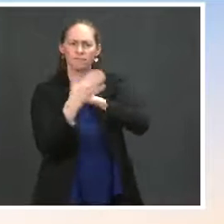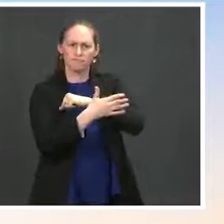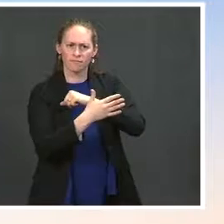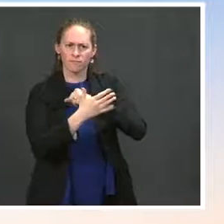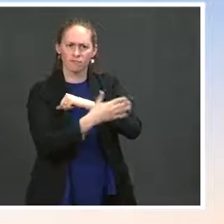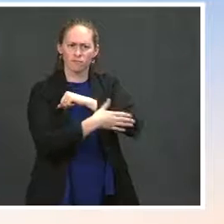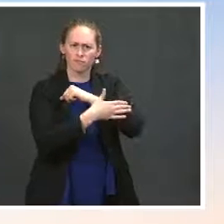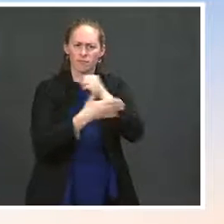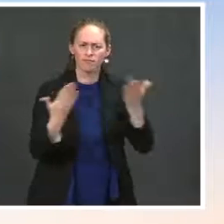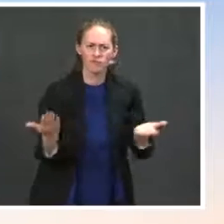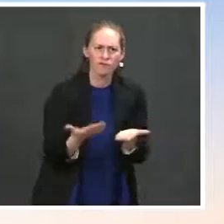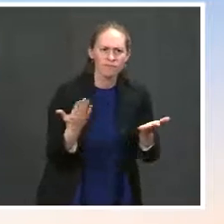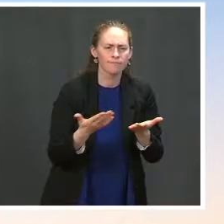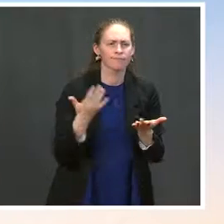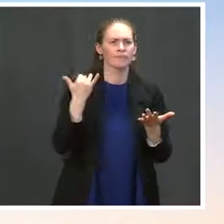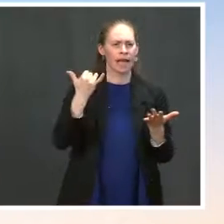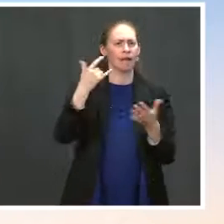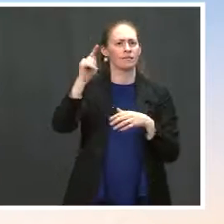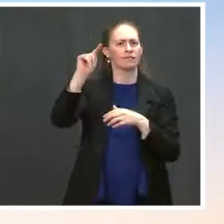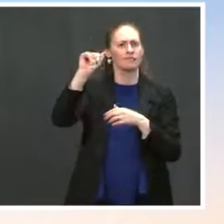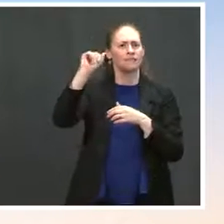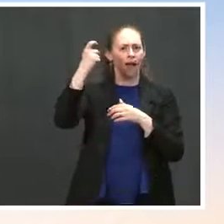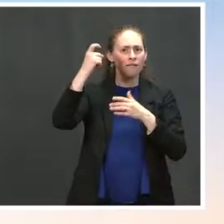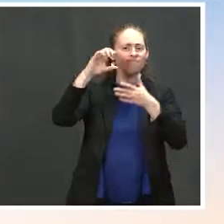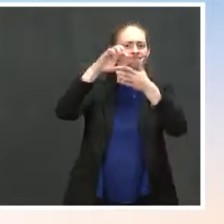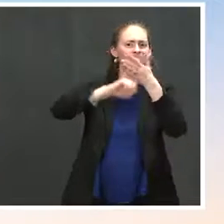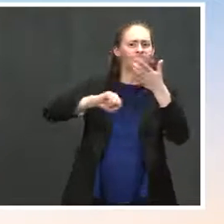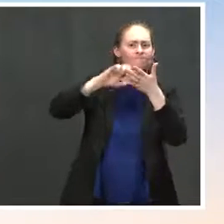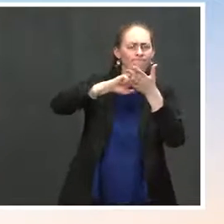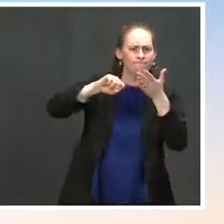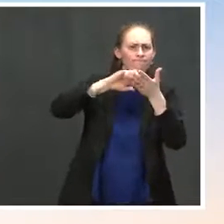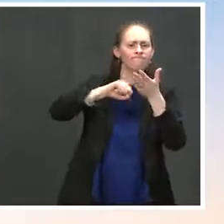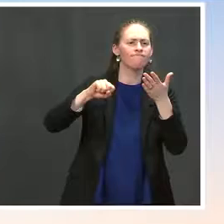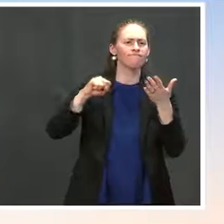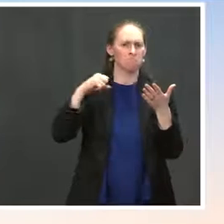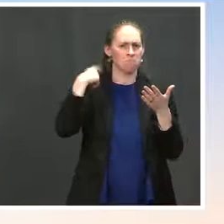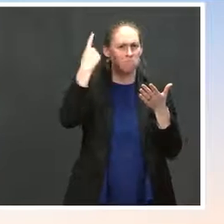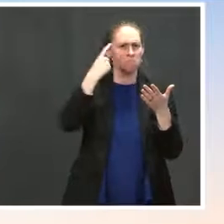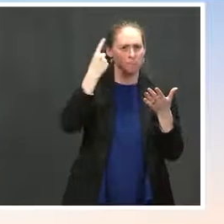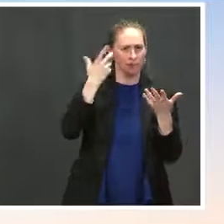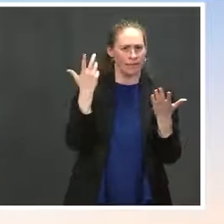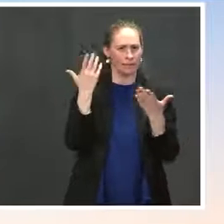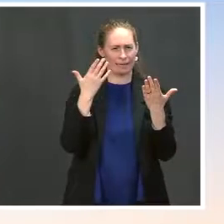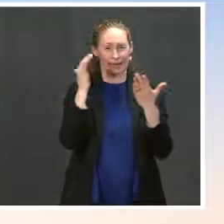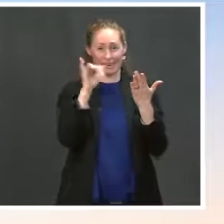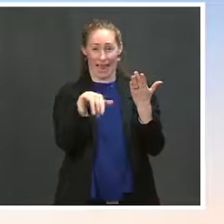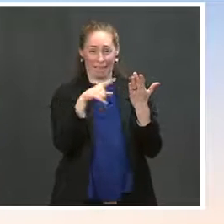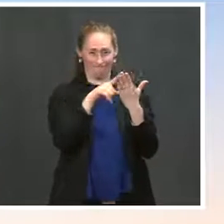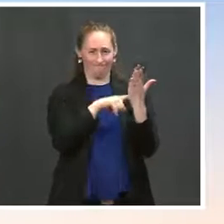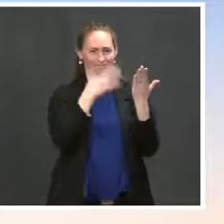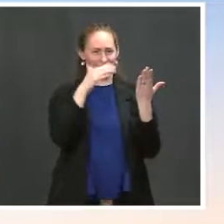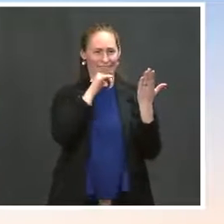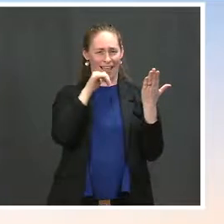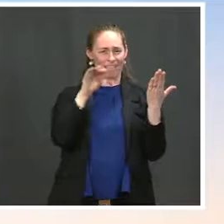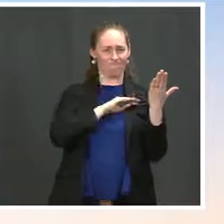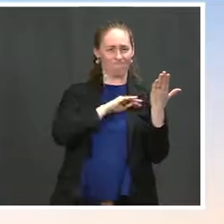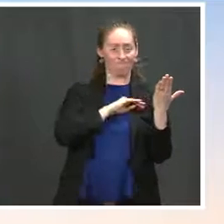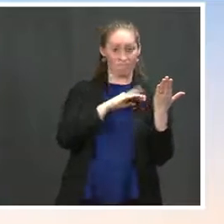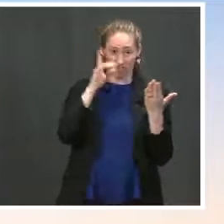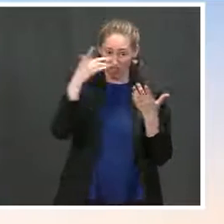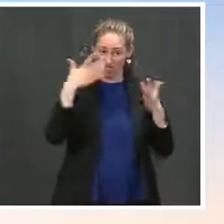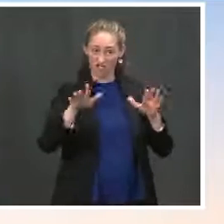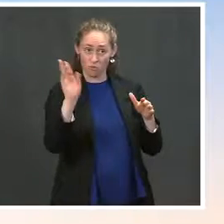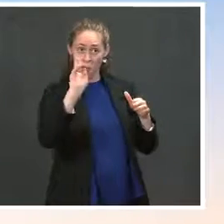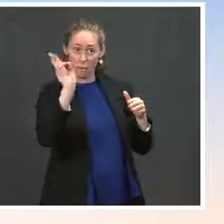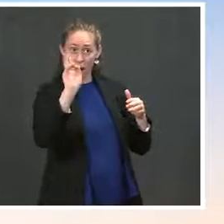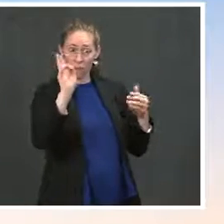line number that the administration is proposing. Back during the COVID relief talks, when Republicans proposed a number that was roughly a third of what